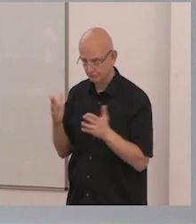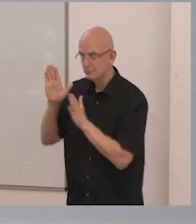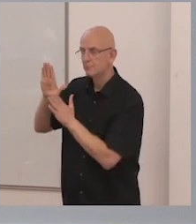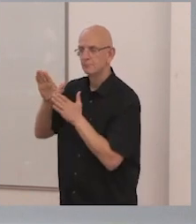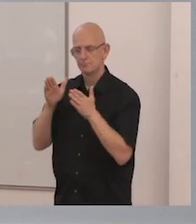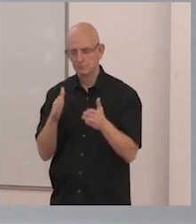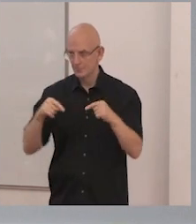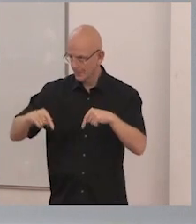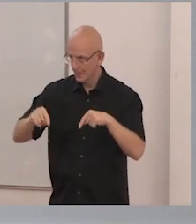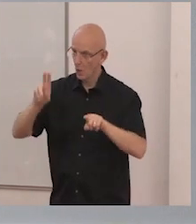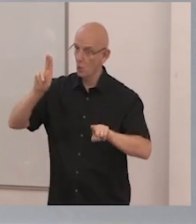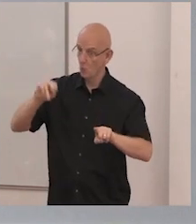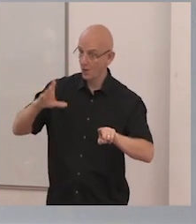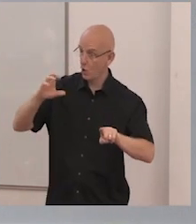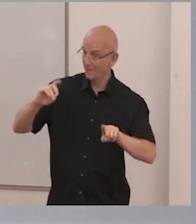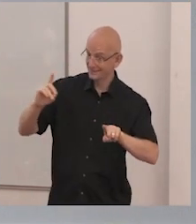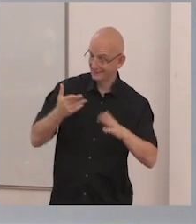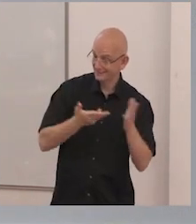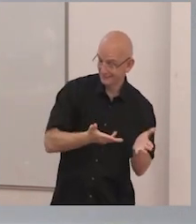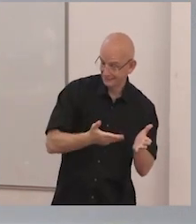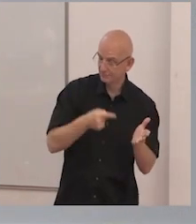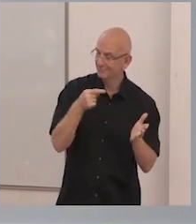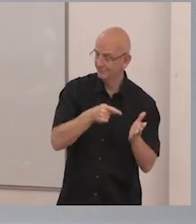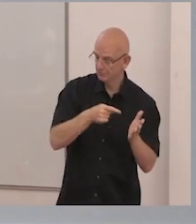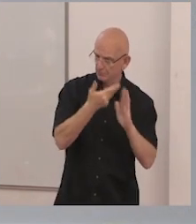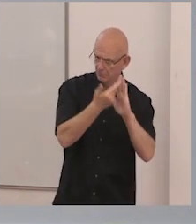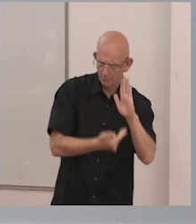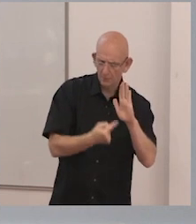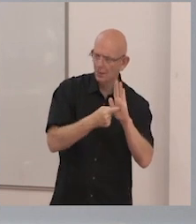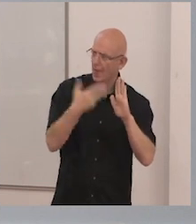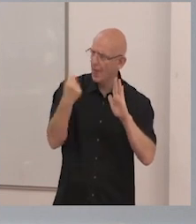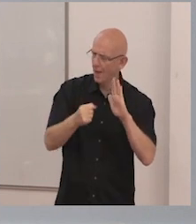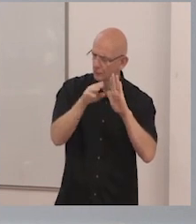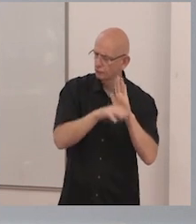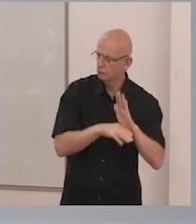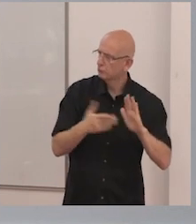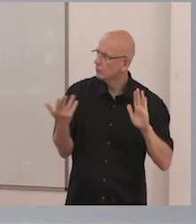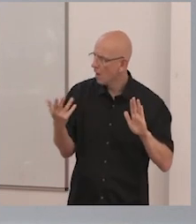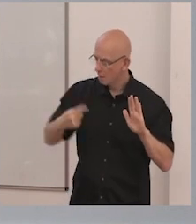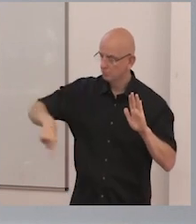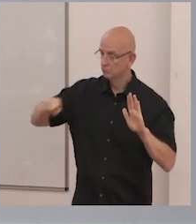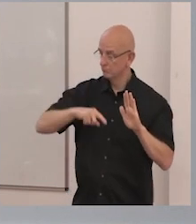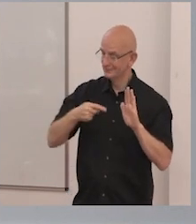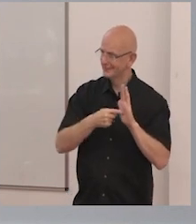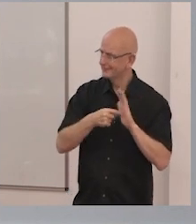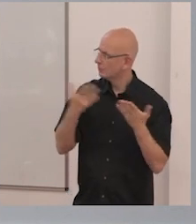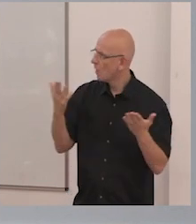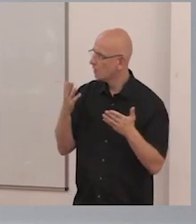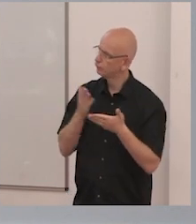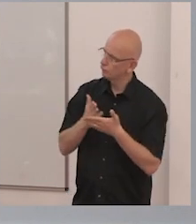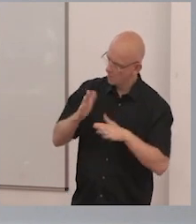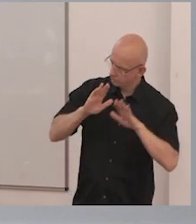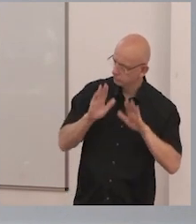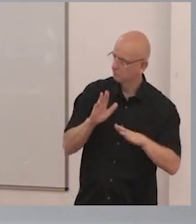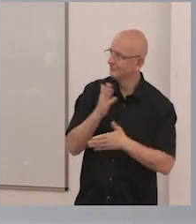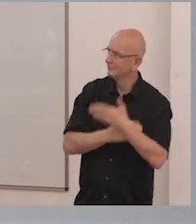disabled children? Well, the CIPD adopts what we call a combined mainstreaming approach